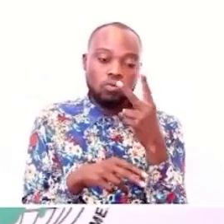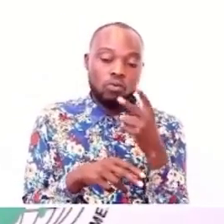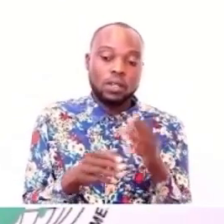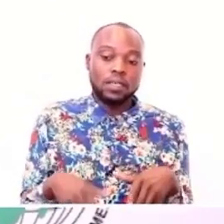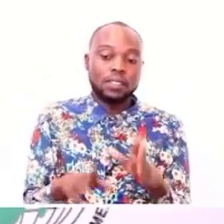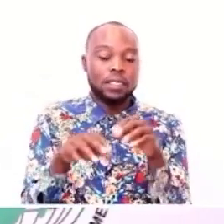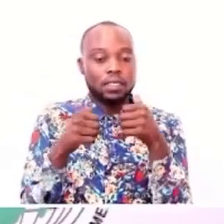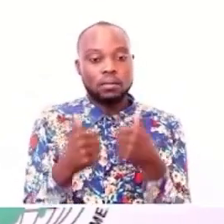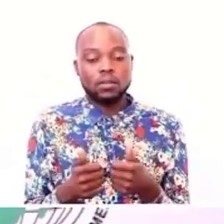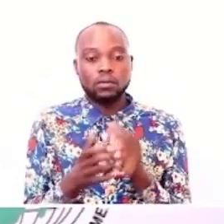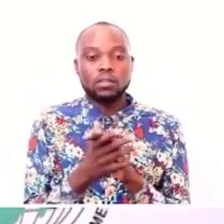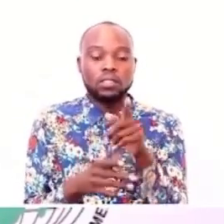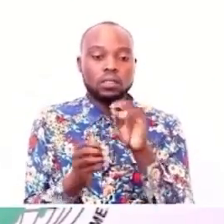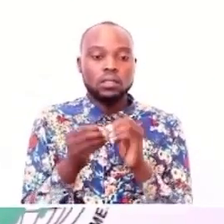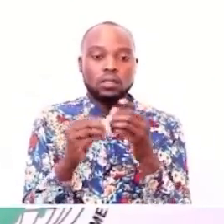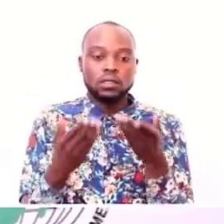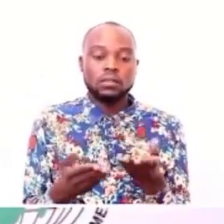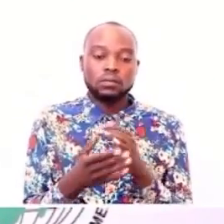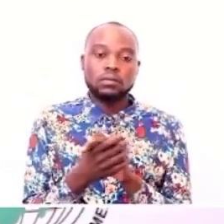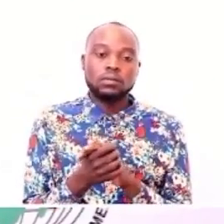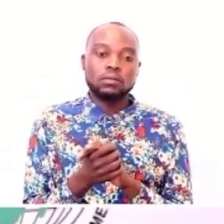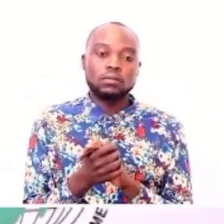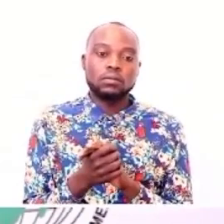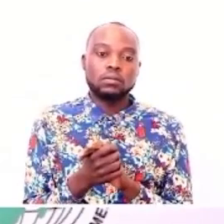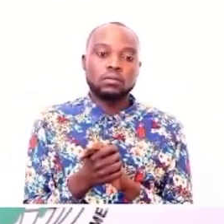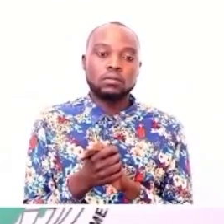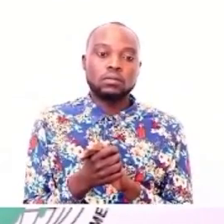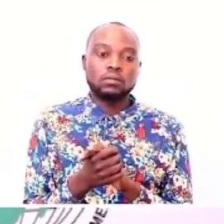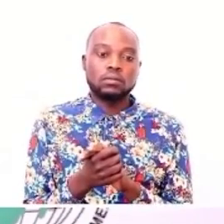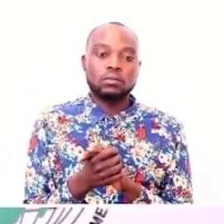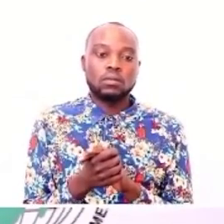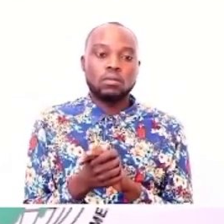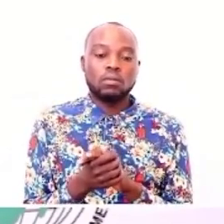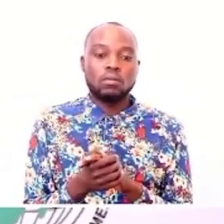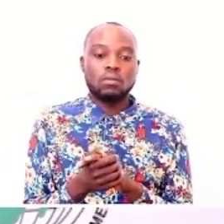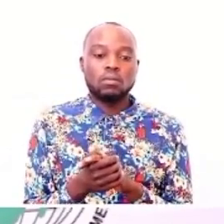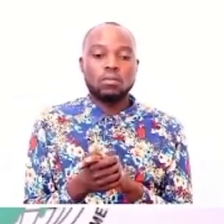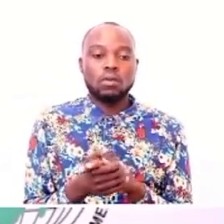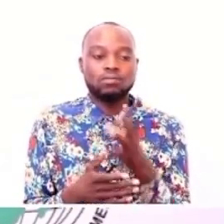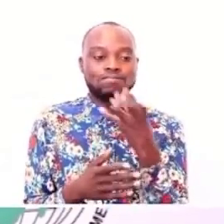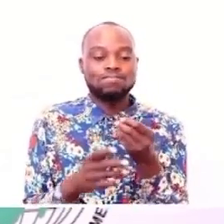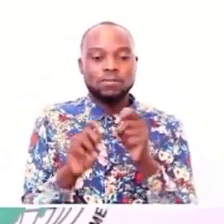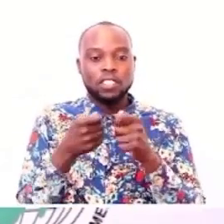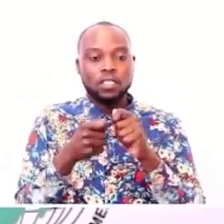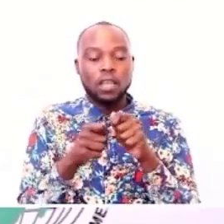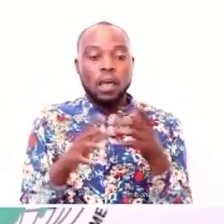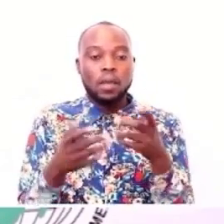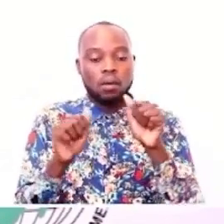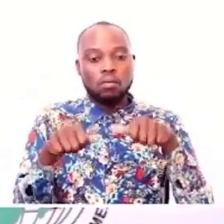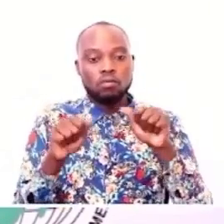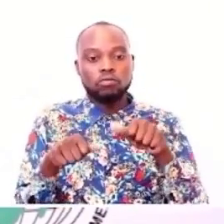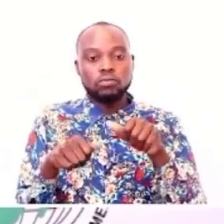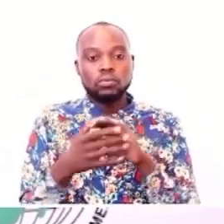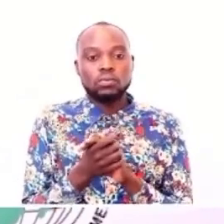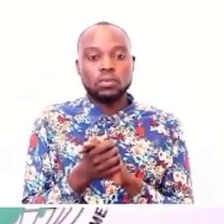dimensions? This has been done in certain parts. We have got pre- and post-combustion technologies that allow for the capturing